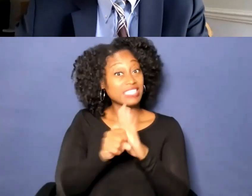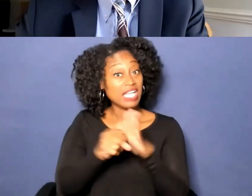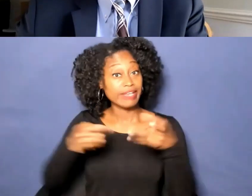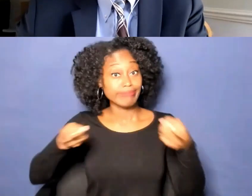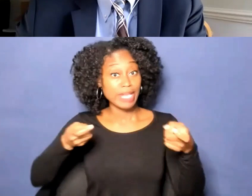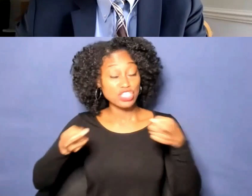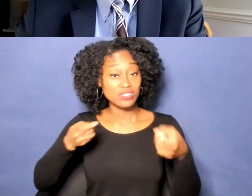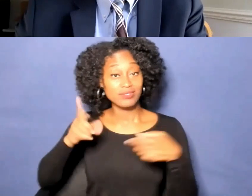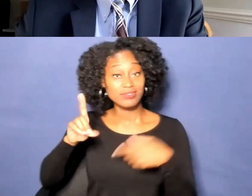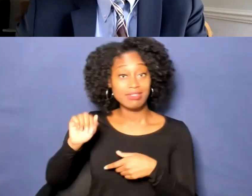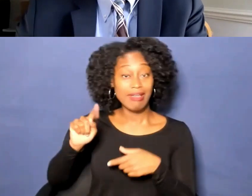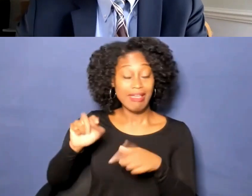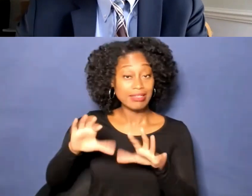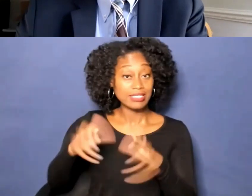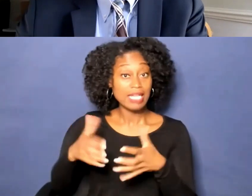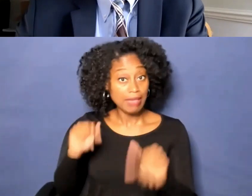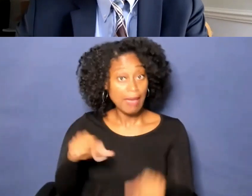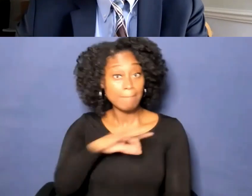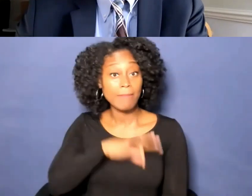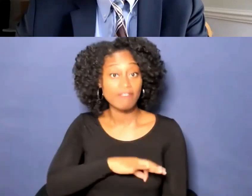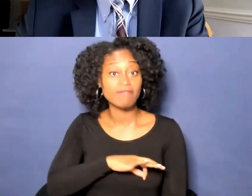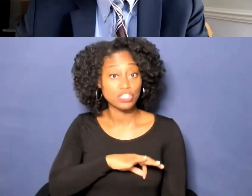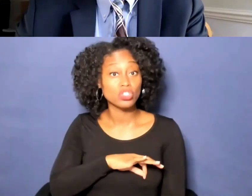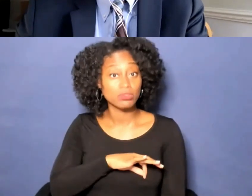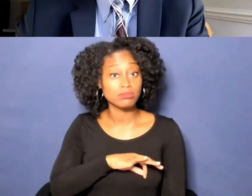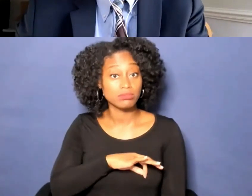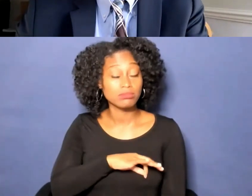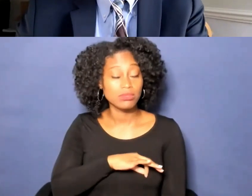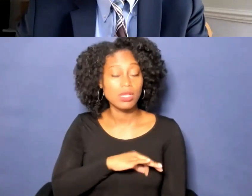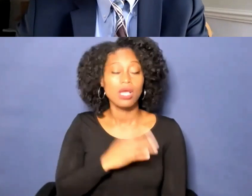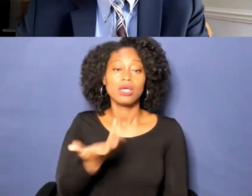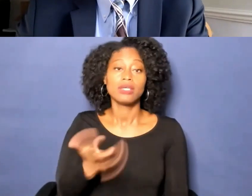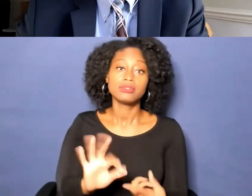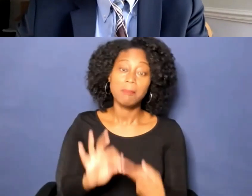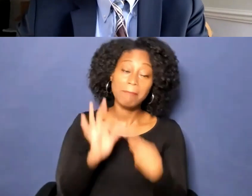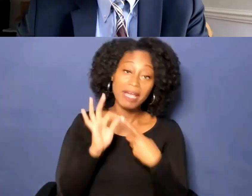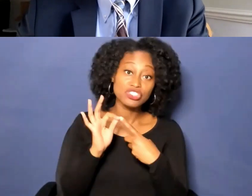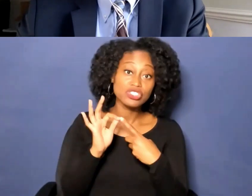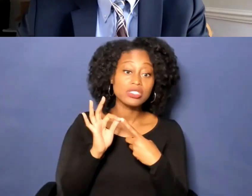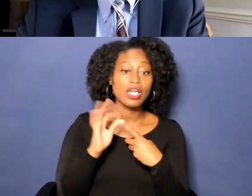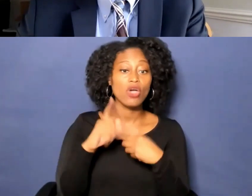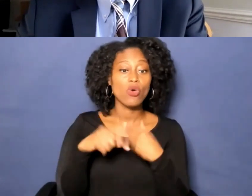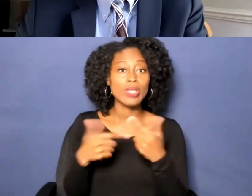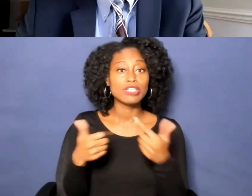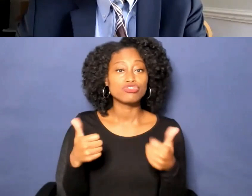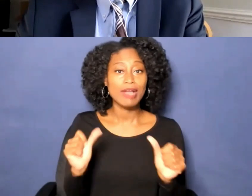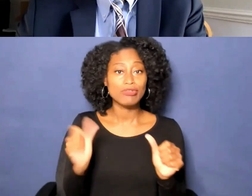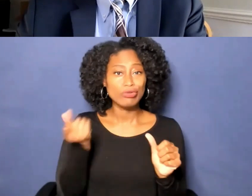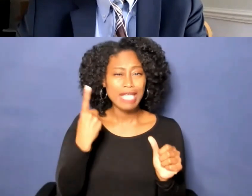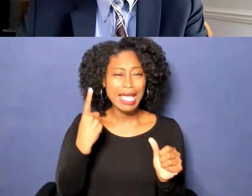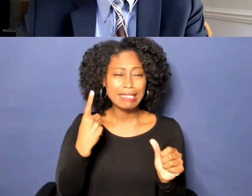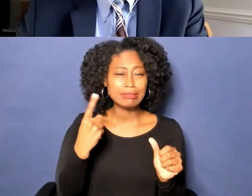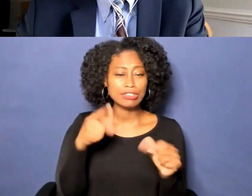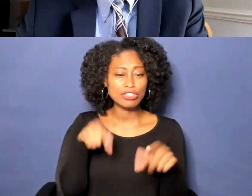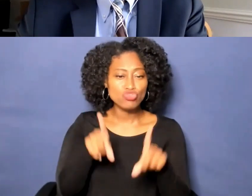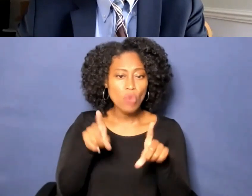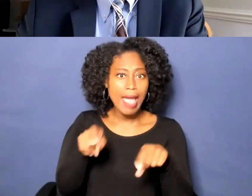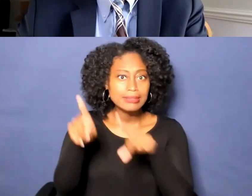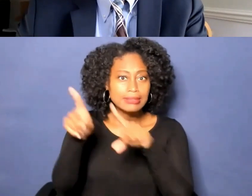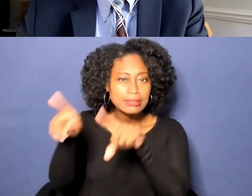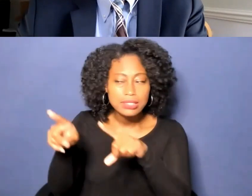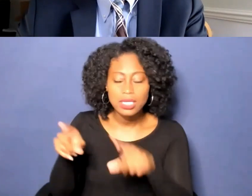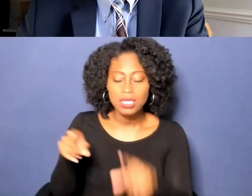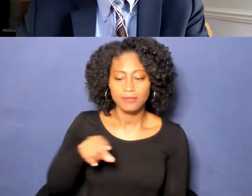very beneficial, especially in terms of understanding trends, because some of the states